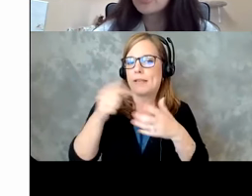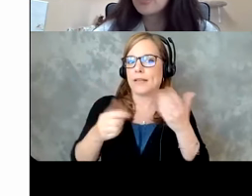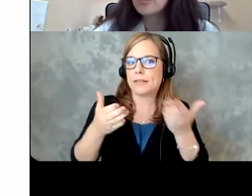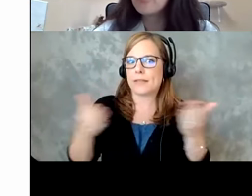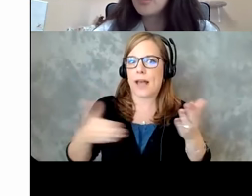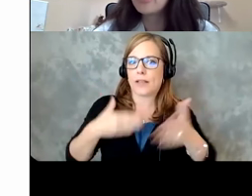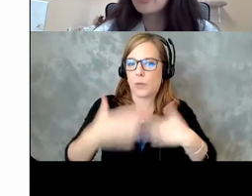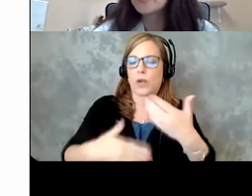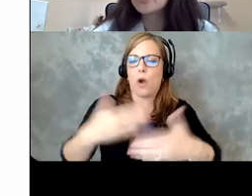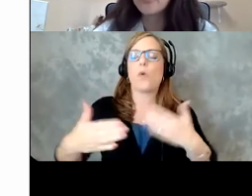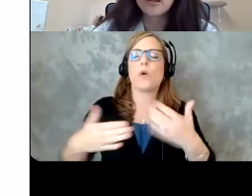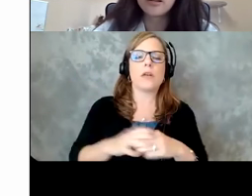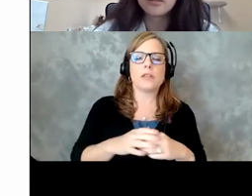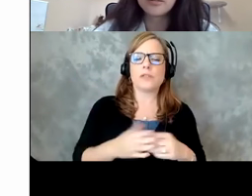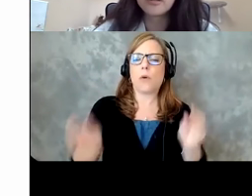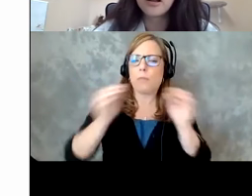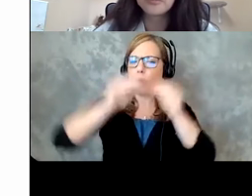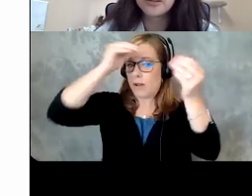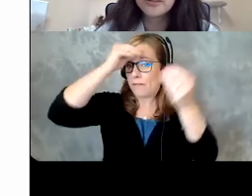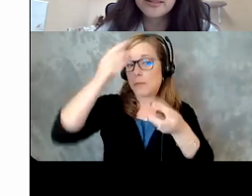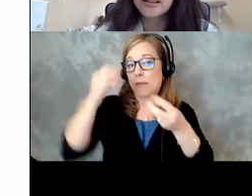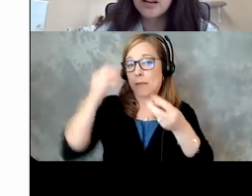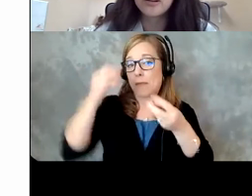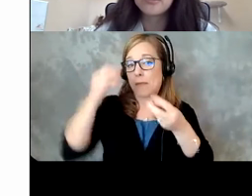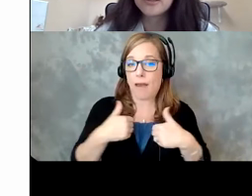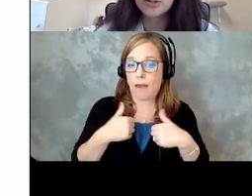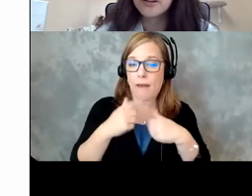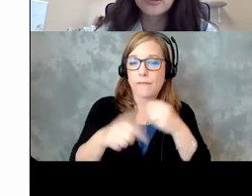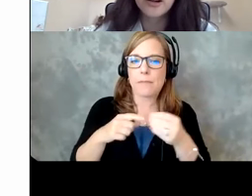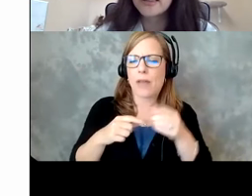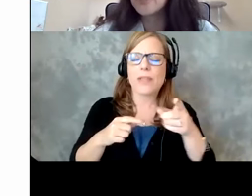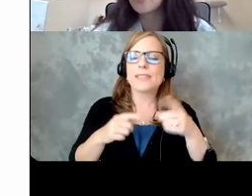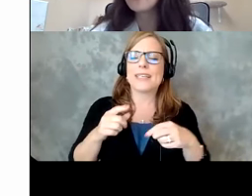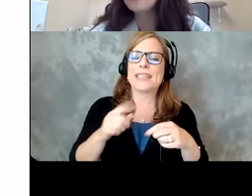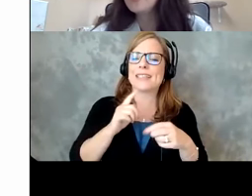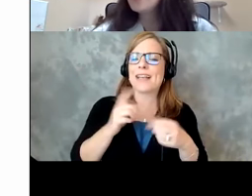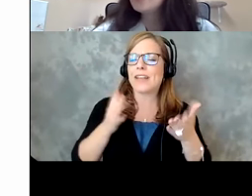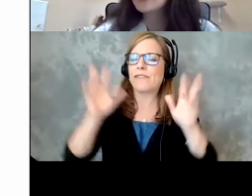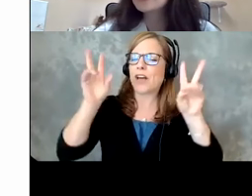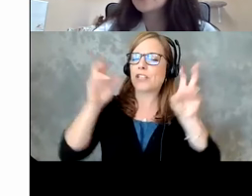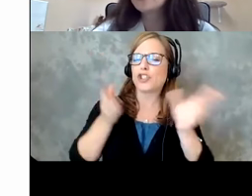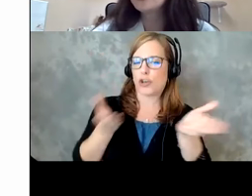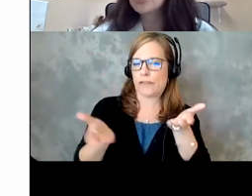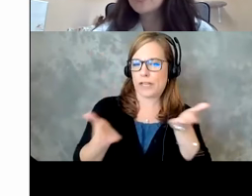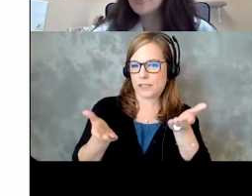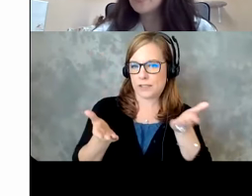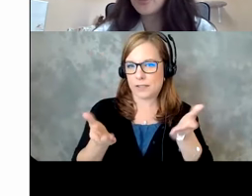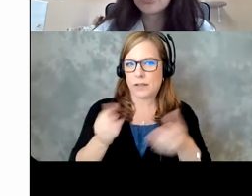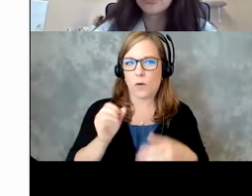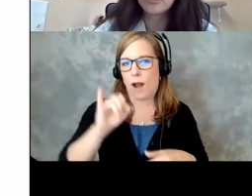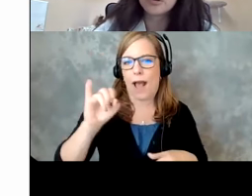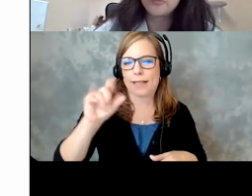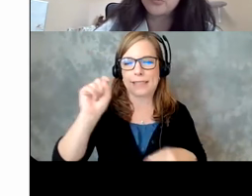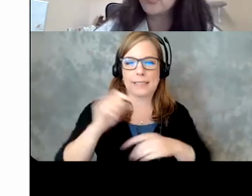additional information on the specific, because this is a kind of a service or IT platform. So there's going to be